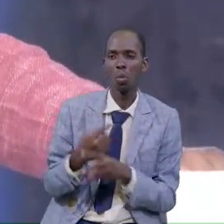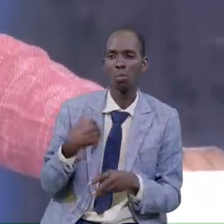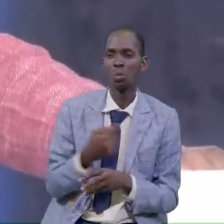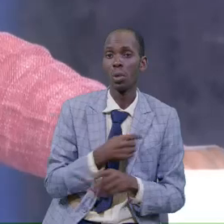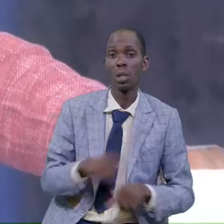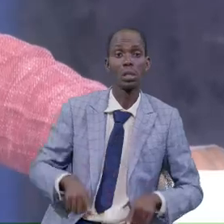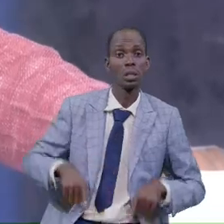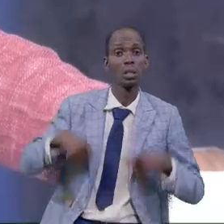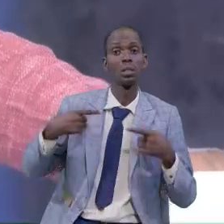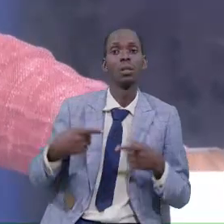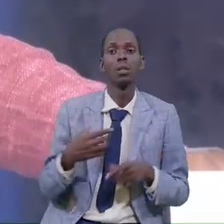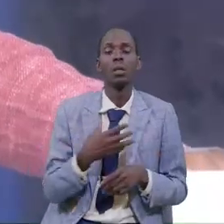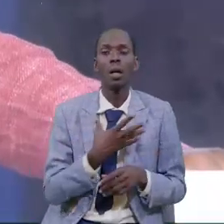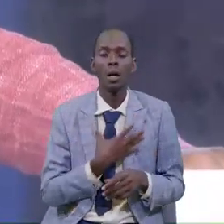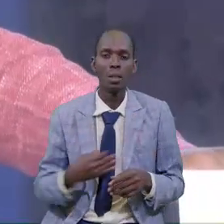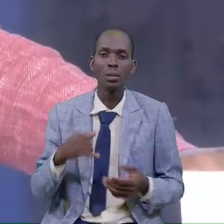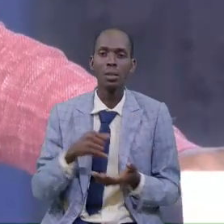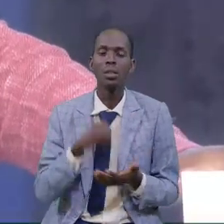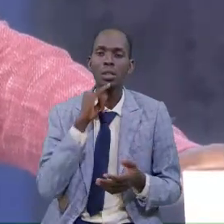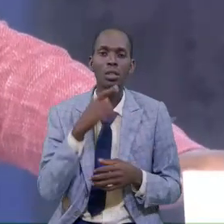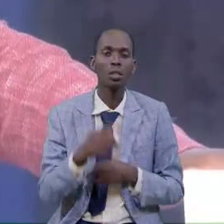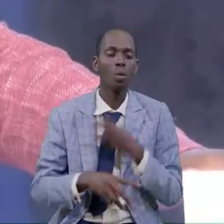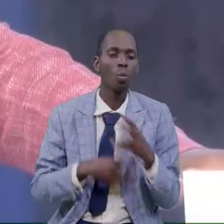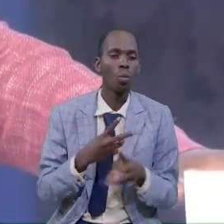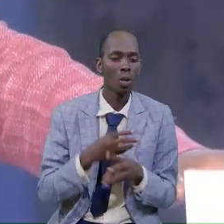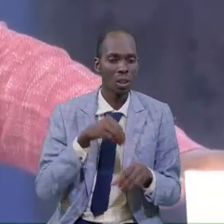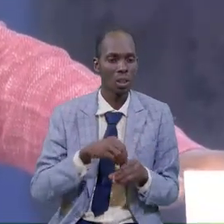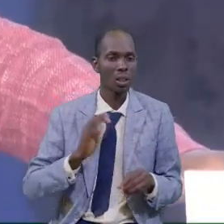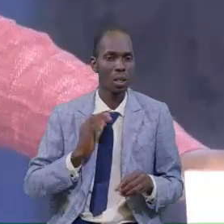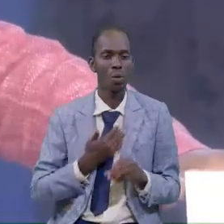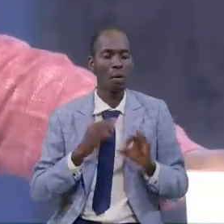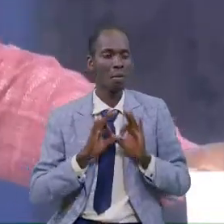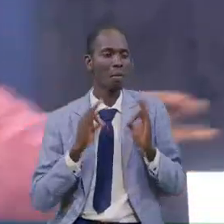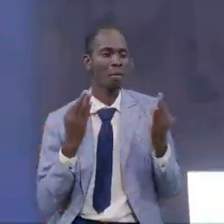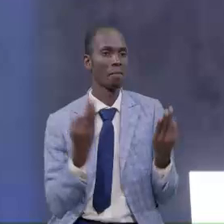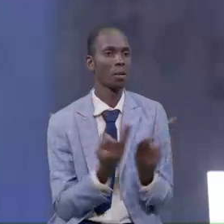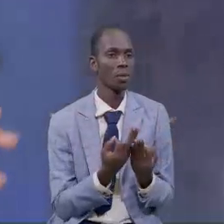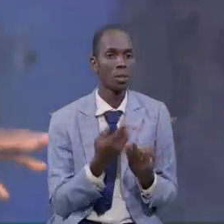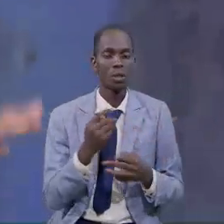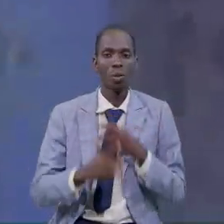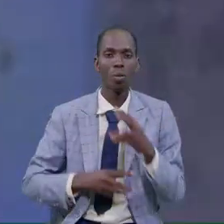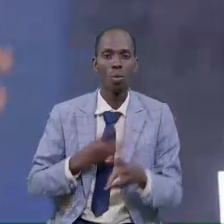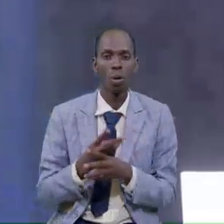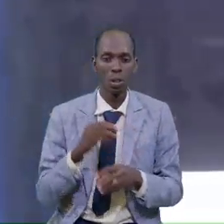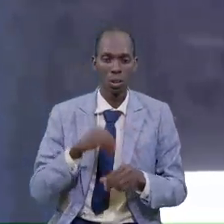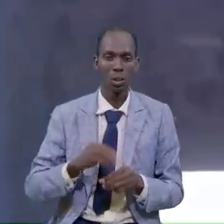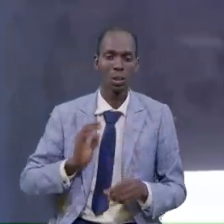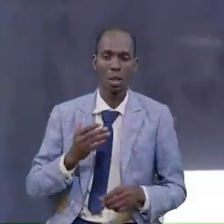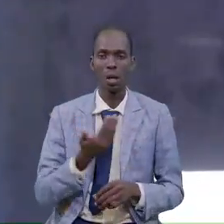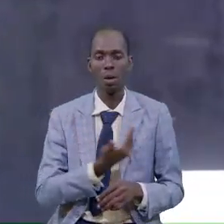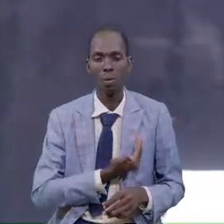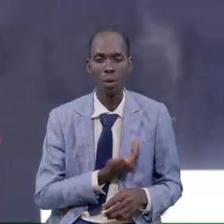family circle. It's within our tribe. It's within our